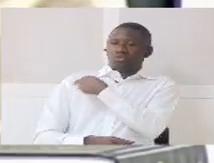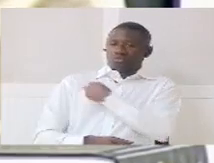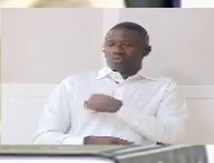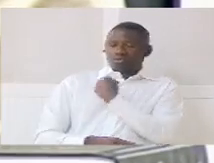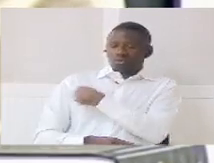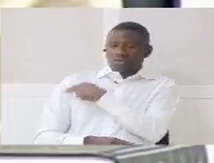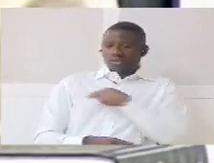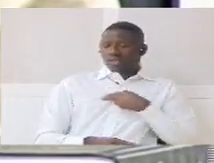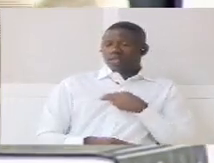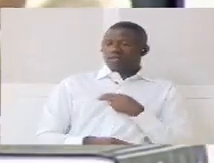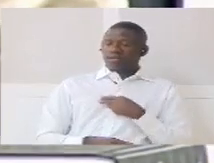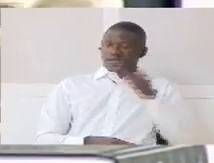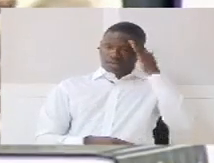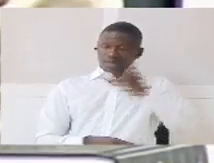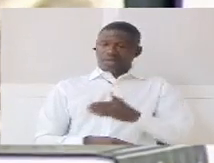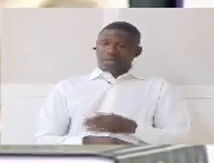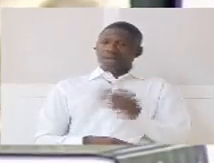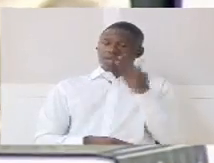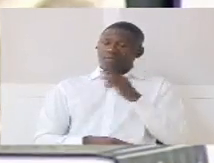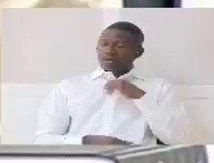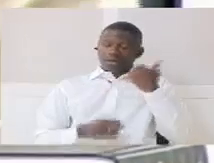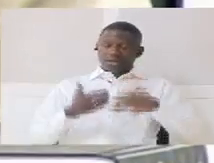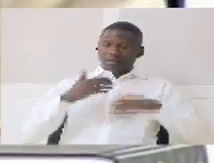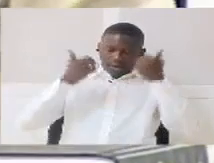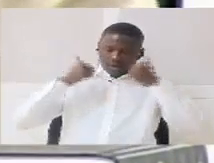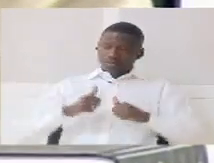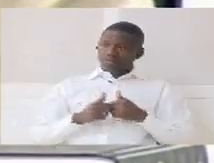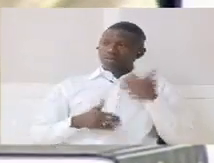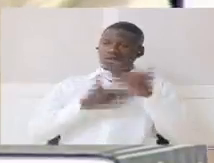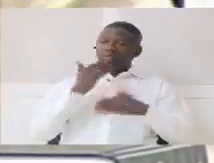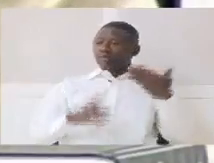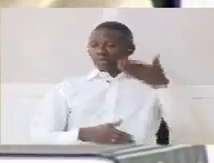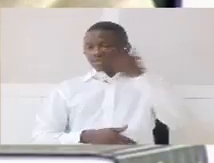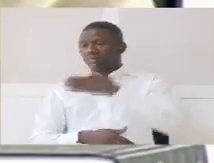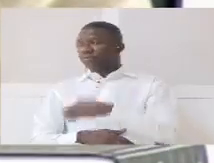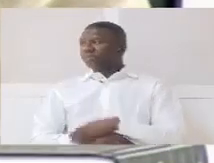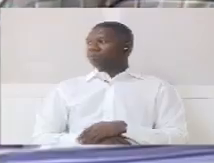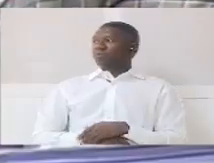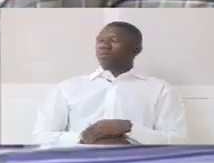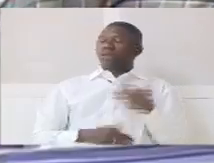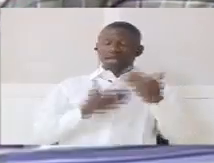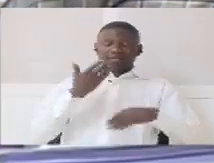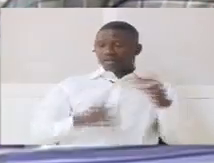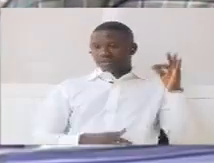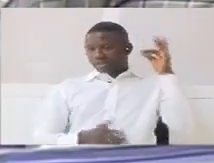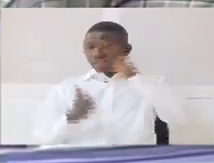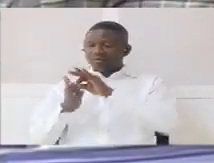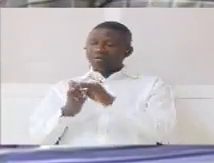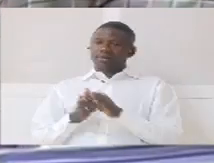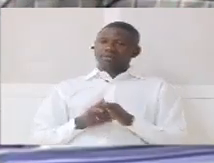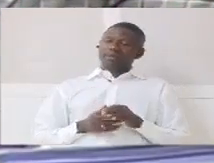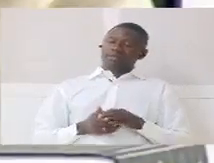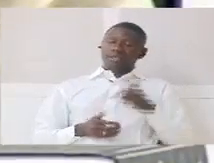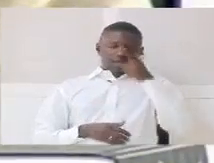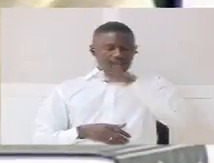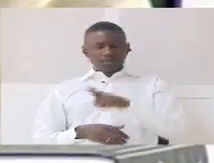I said, thank God. If this had not happened, I would never travel. So it's not a bad thing. And the chance to earn Padiam. Yes.